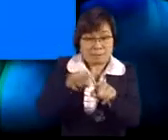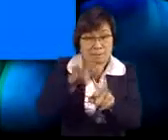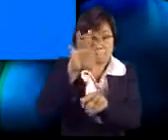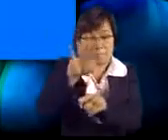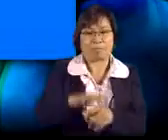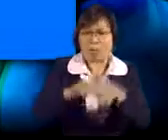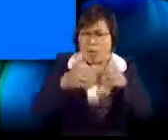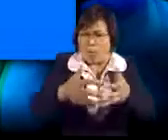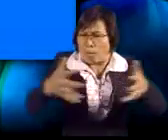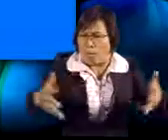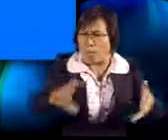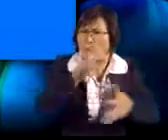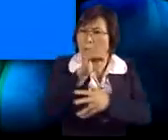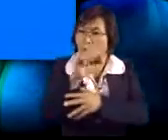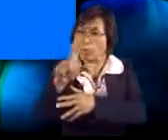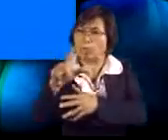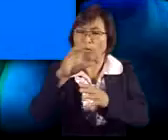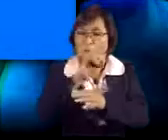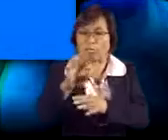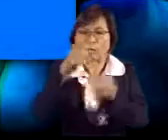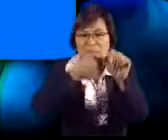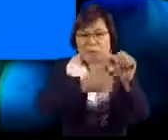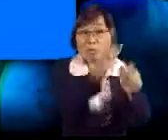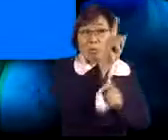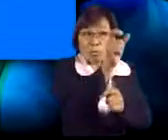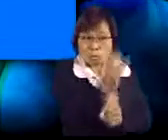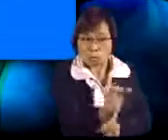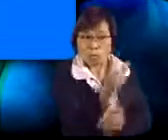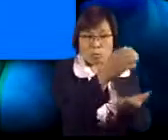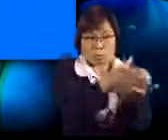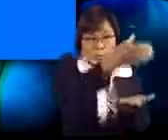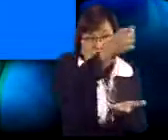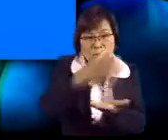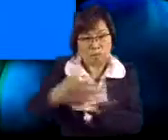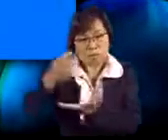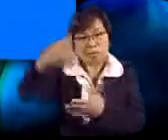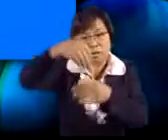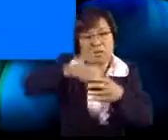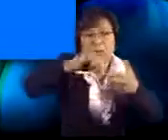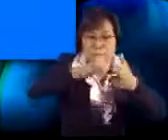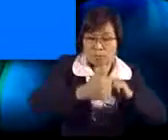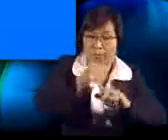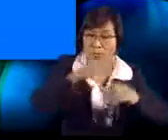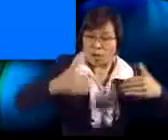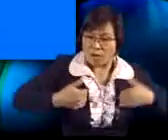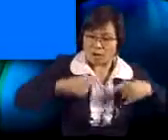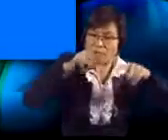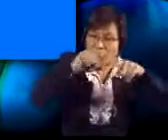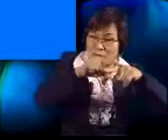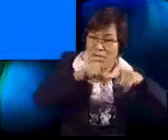How much is the volume for each bottle? In this problem, you have to